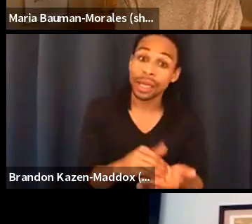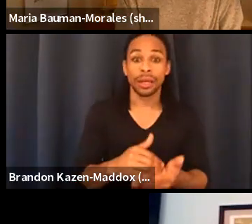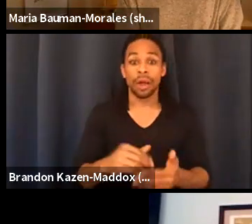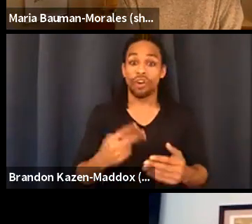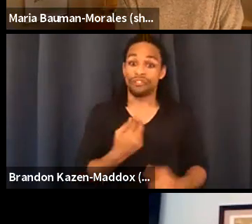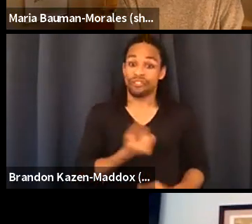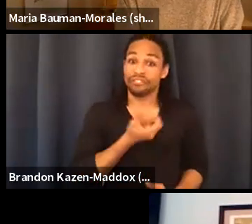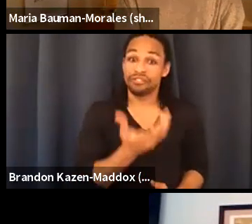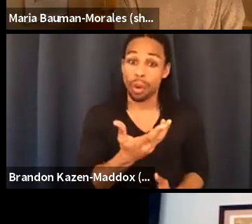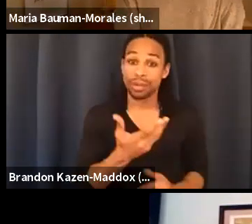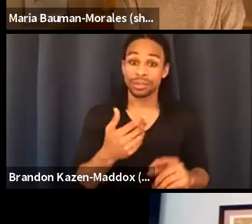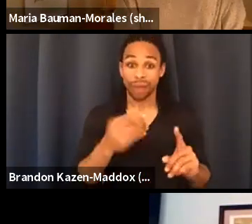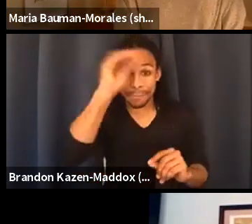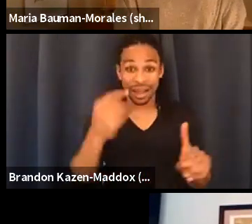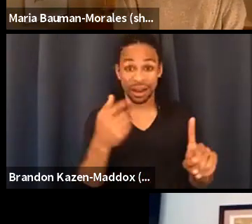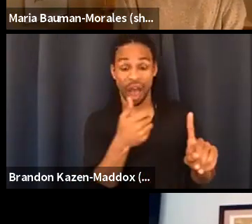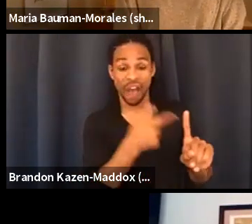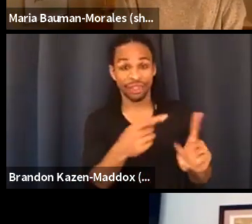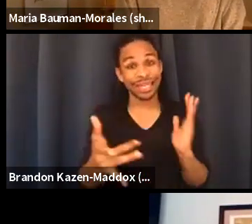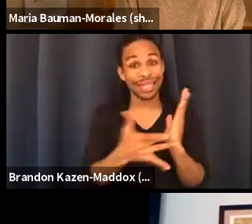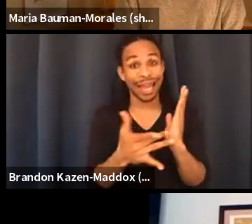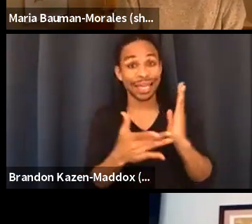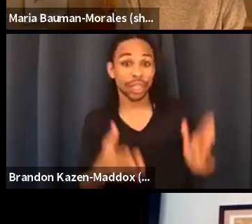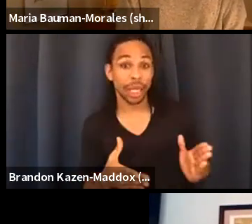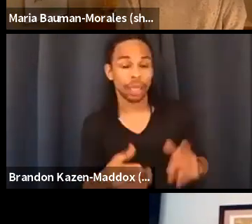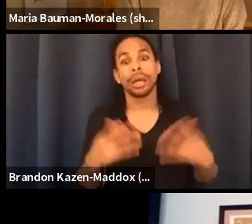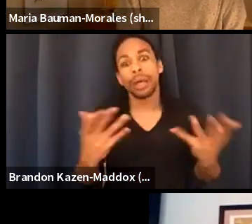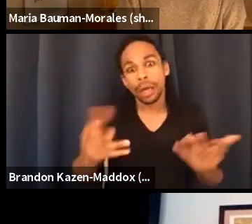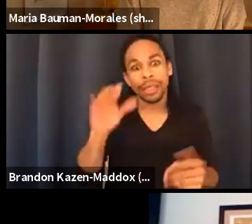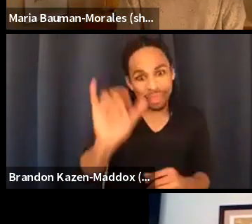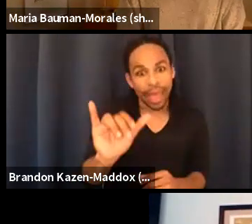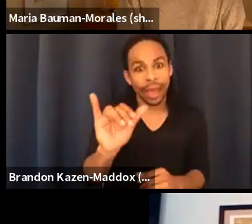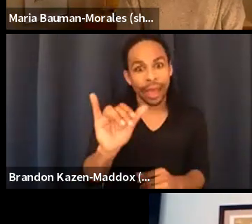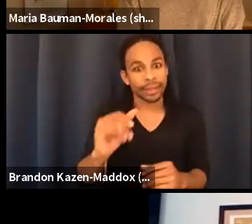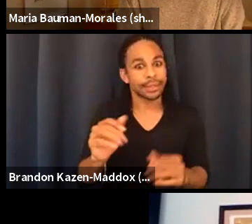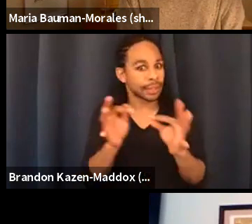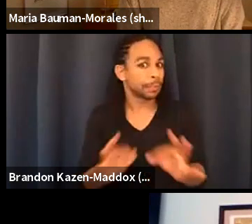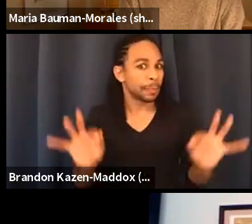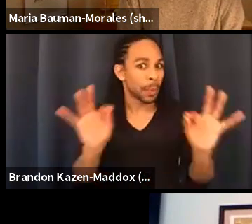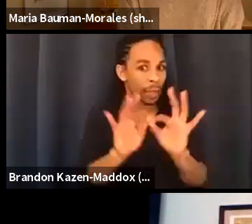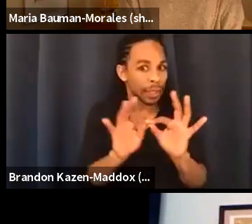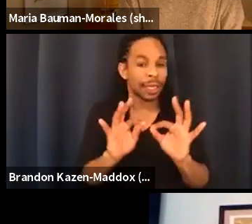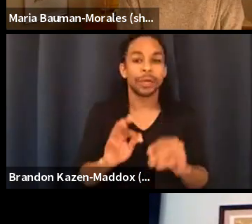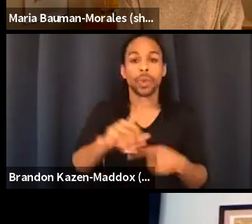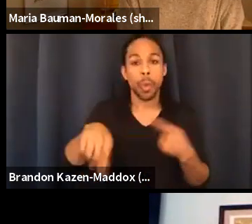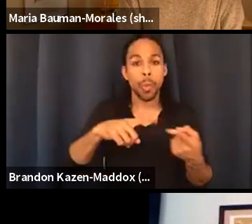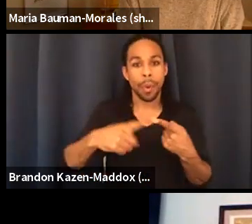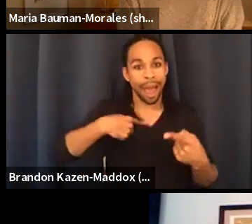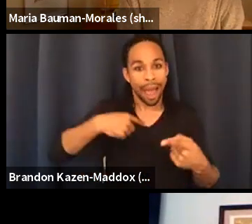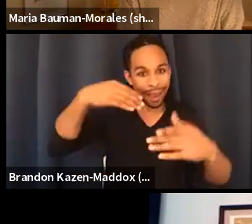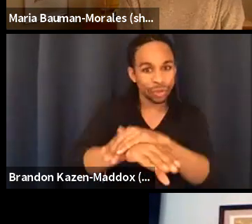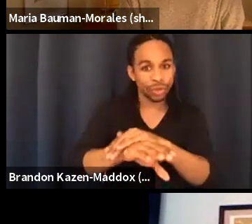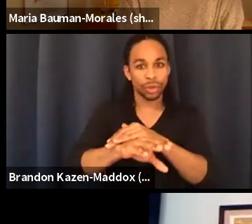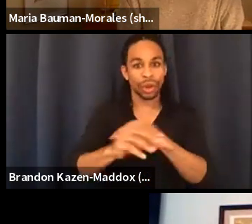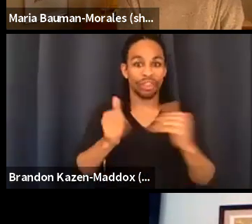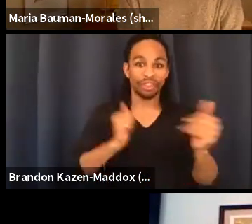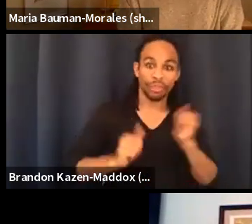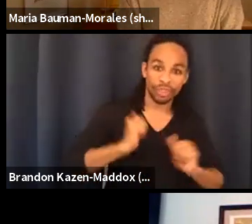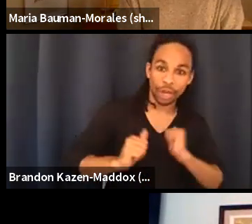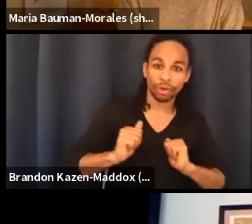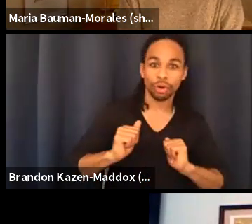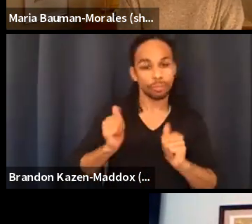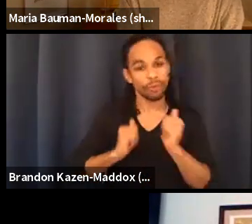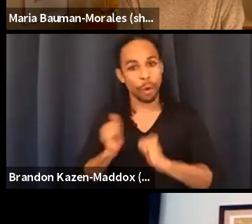right? Every time that I enter into a theater space or any kind of performance space, I always make sure that I befriend the technicians.